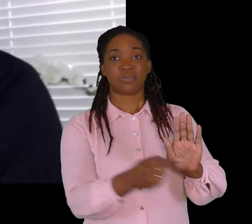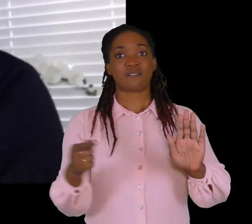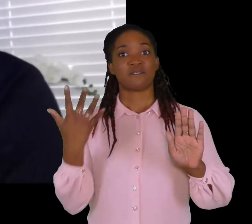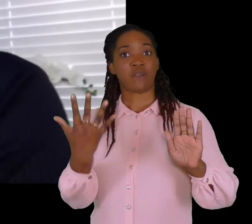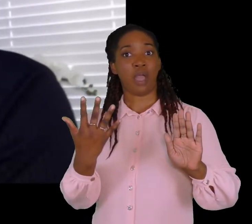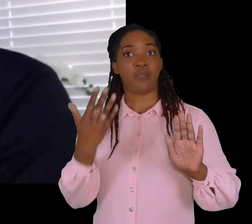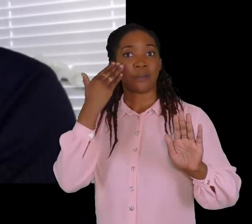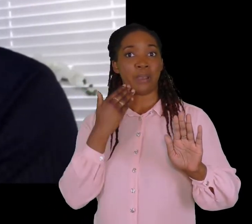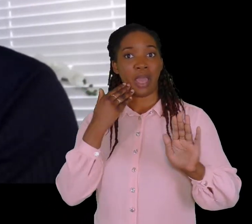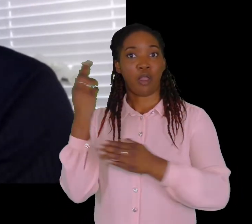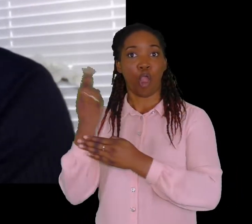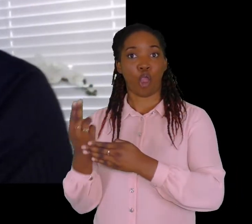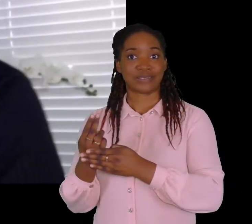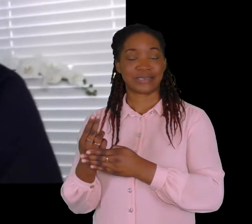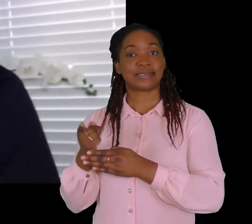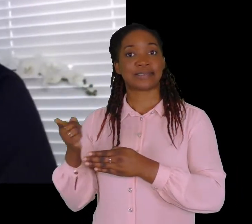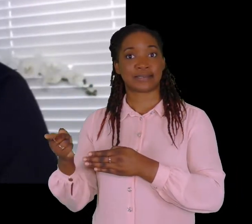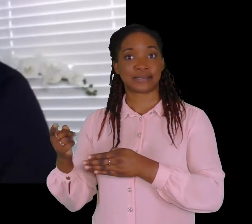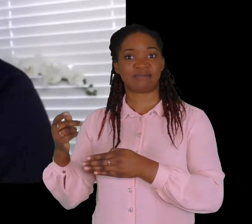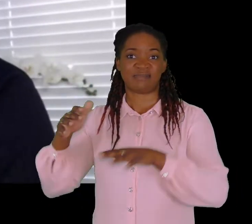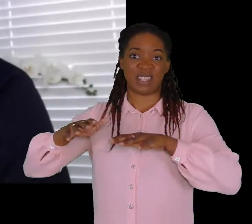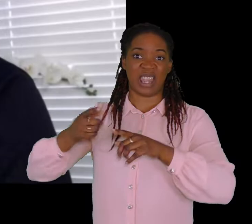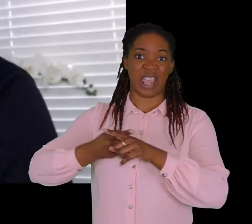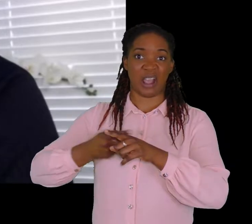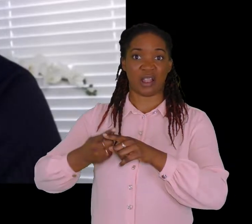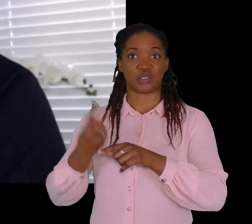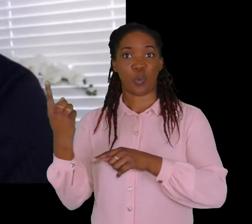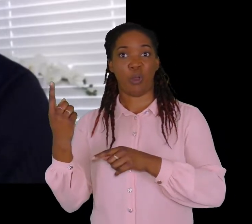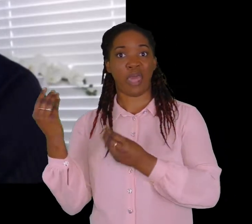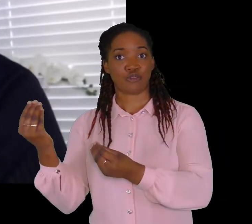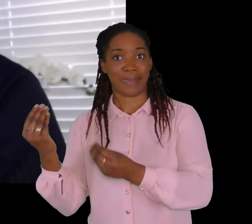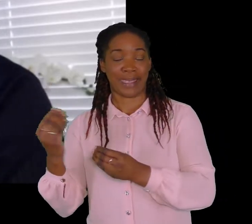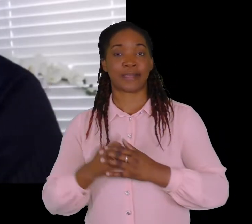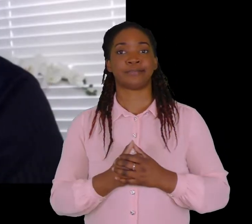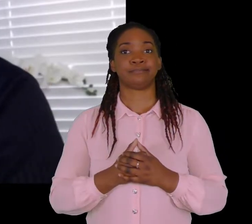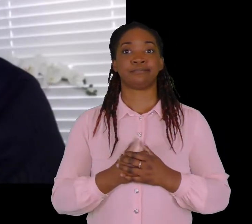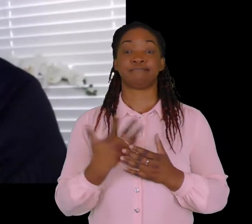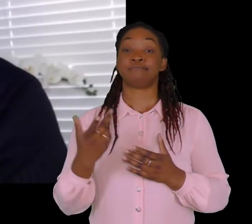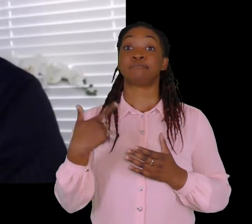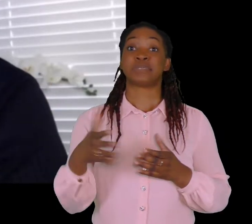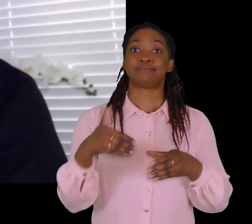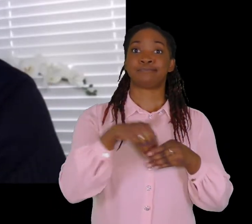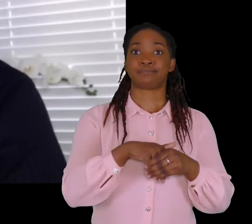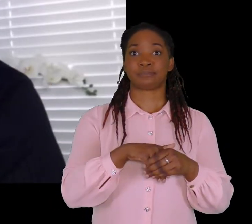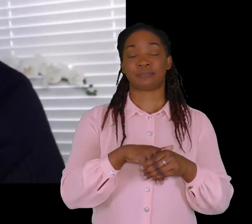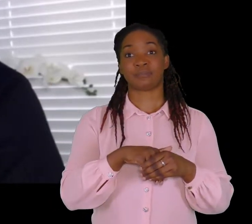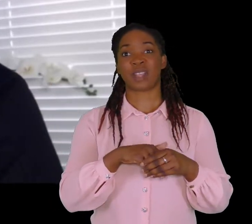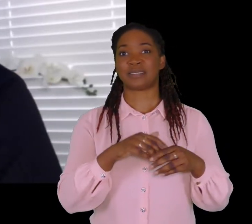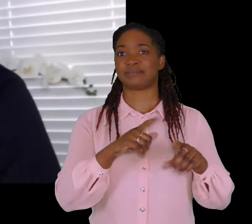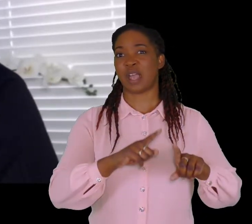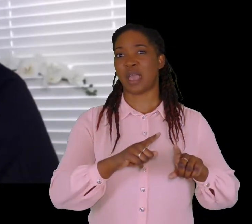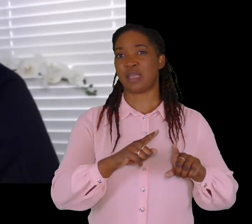5 Black artists from England for the 3rd Havana Biennale. In May 1989, I participated in the Feria Internacional